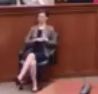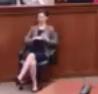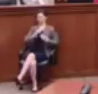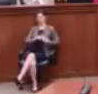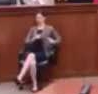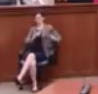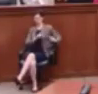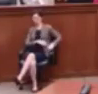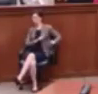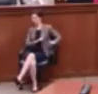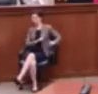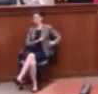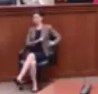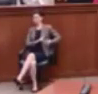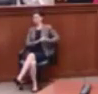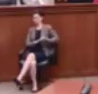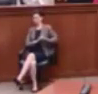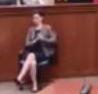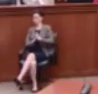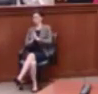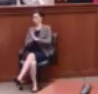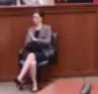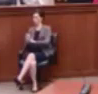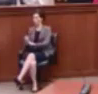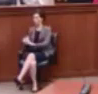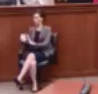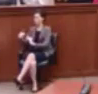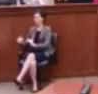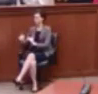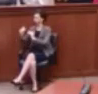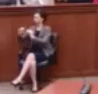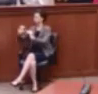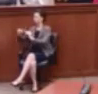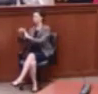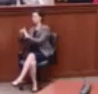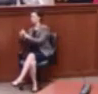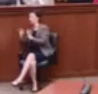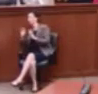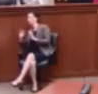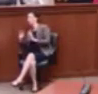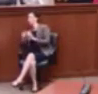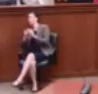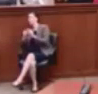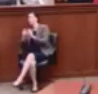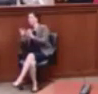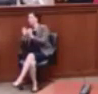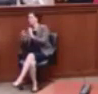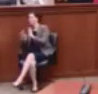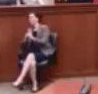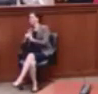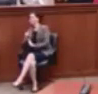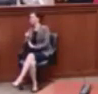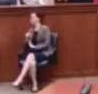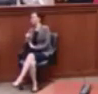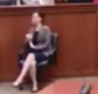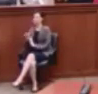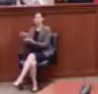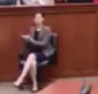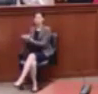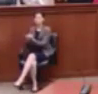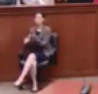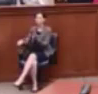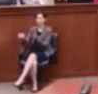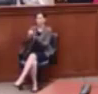it used to be to being the envy of other states to do what we've done. So kudos to you. We